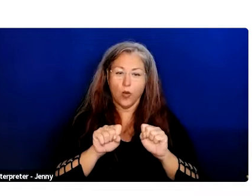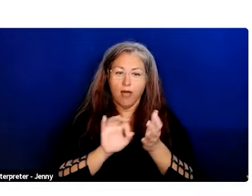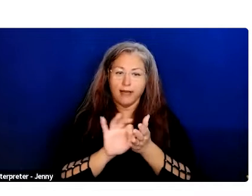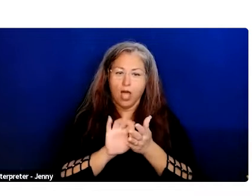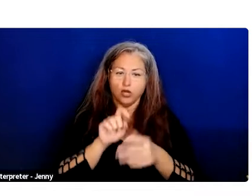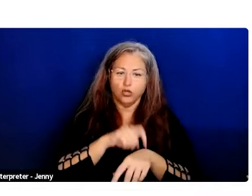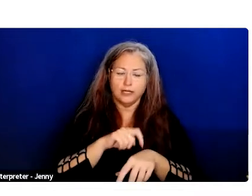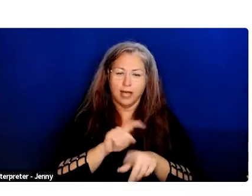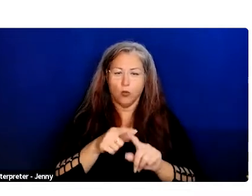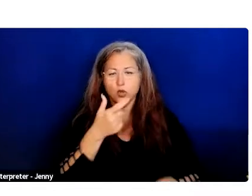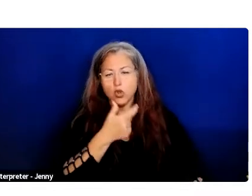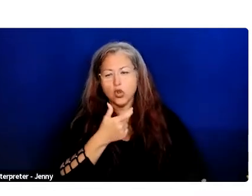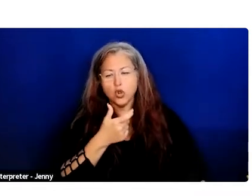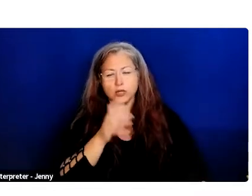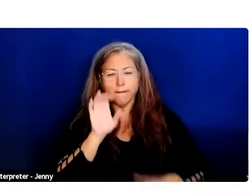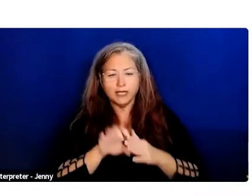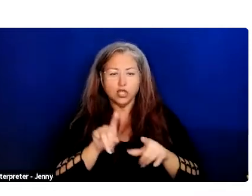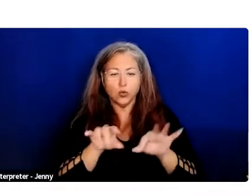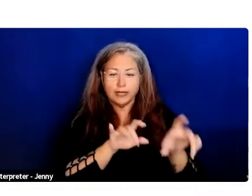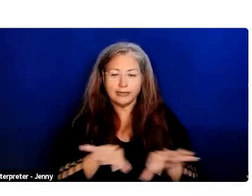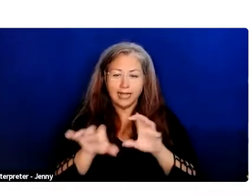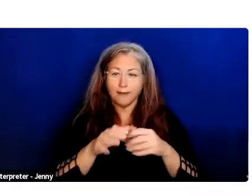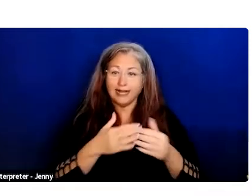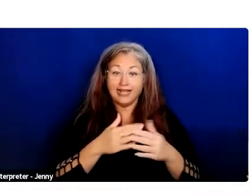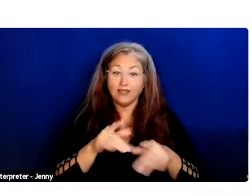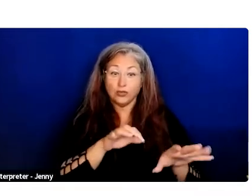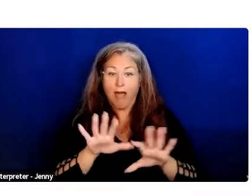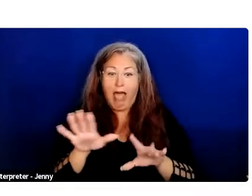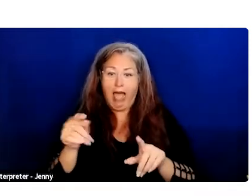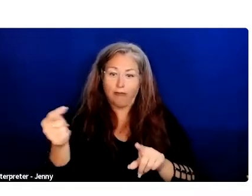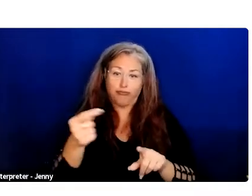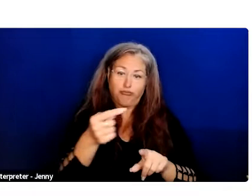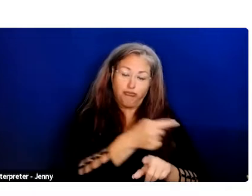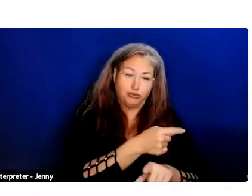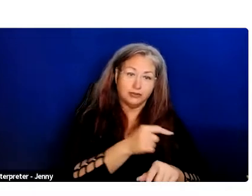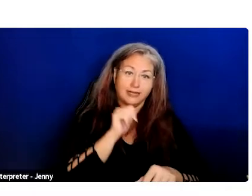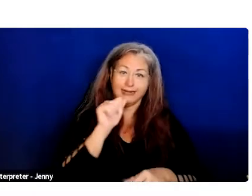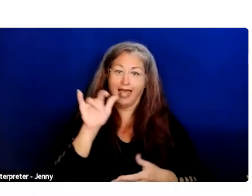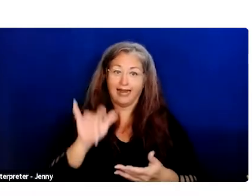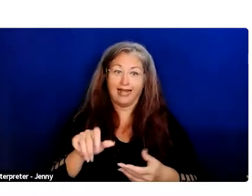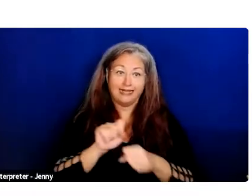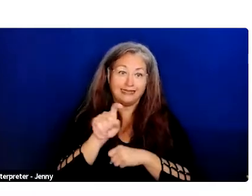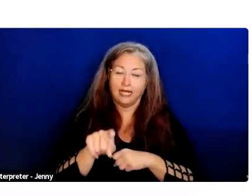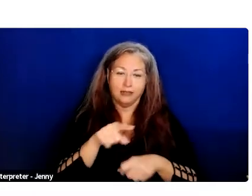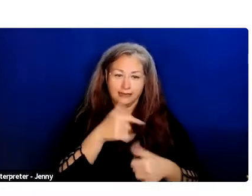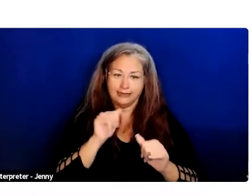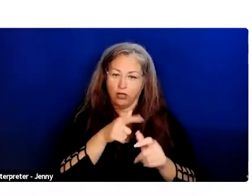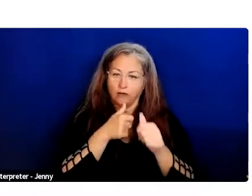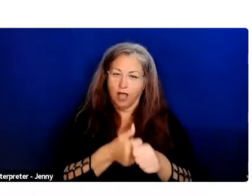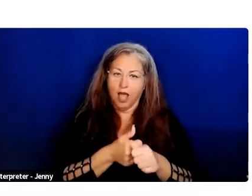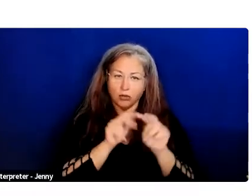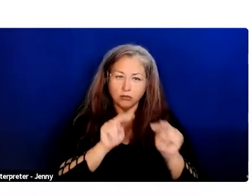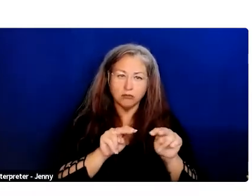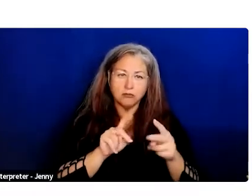photo, what you're typing, even if you delete what you've typed and you don't send it to somebody, who you